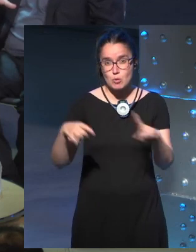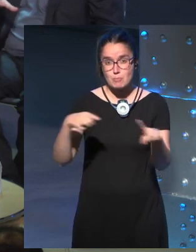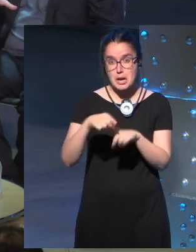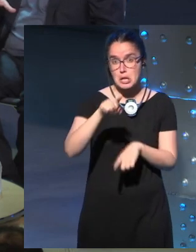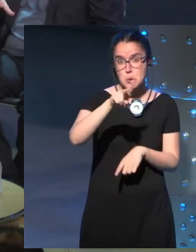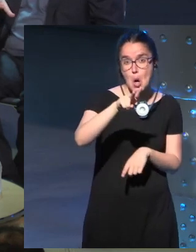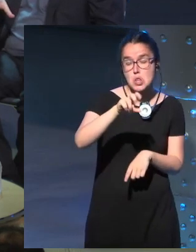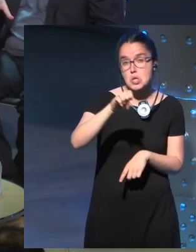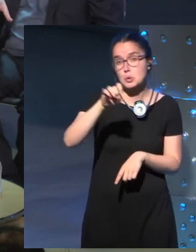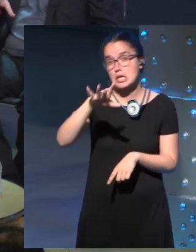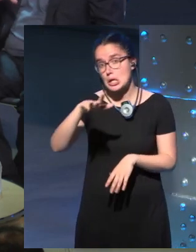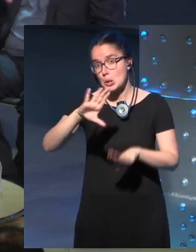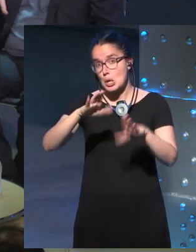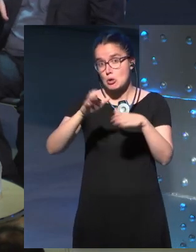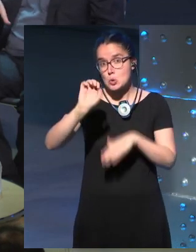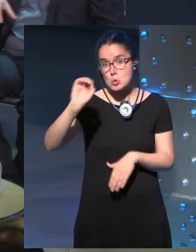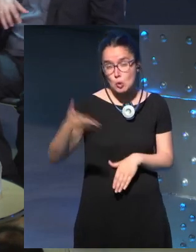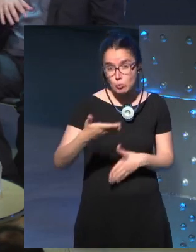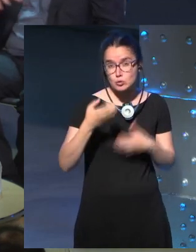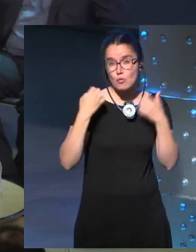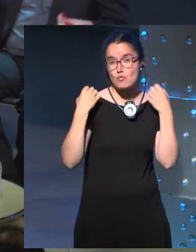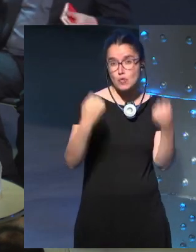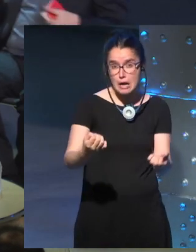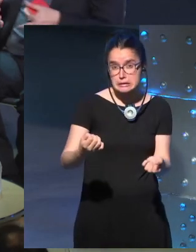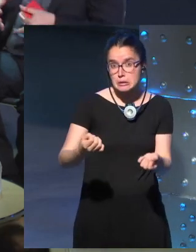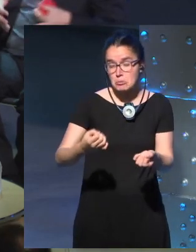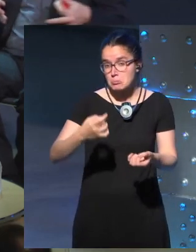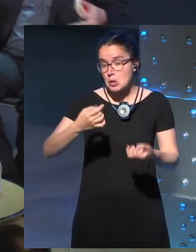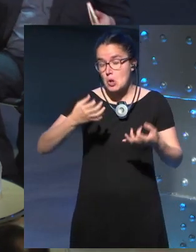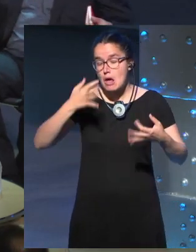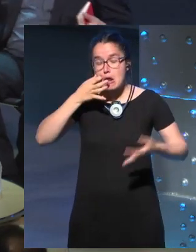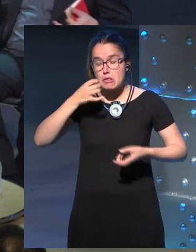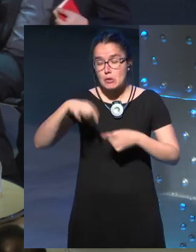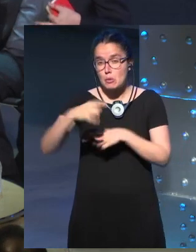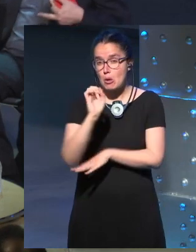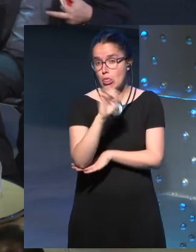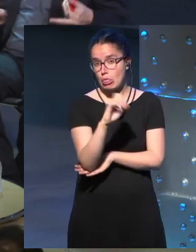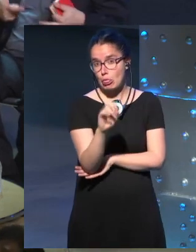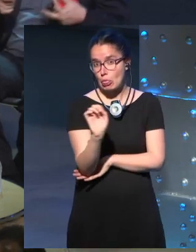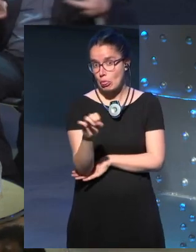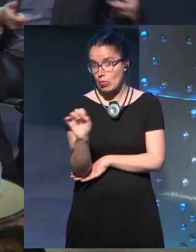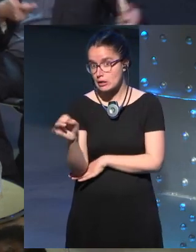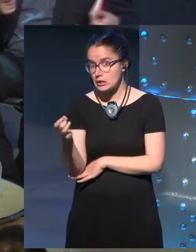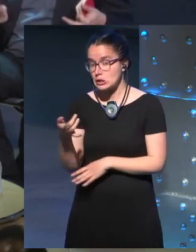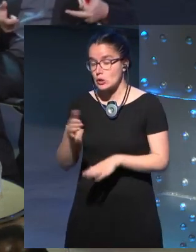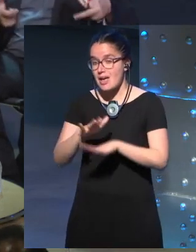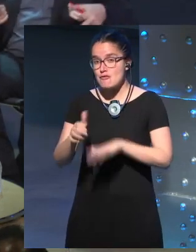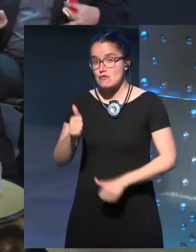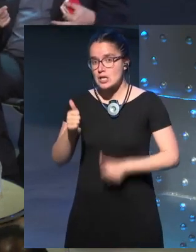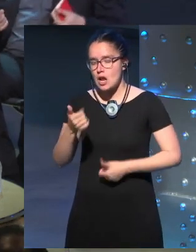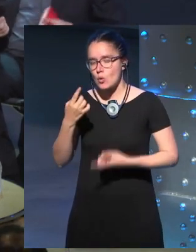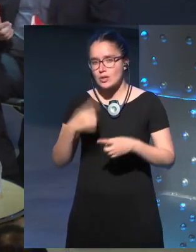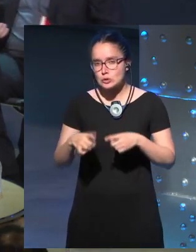building a football for 12 or 15 clubs, powerful clubs that have nothing to do with daily life, with